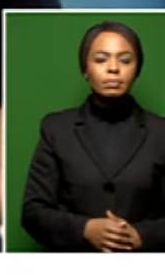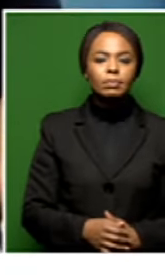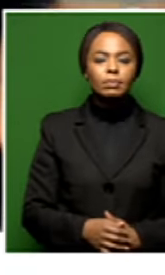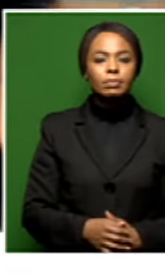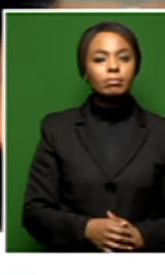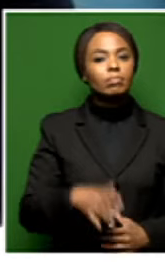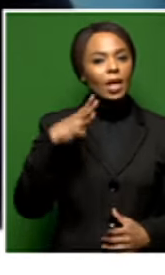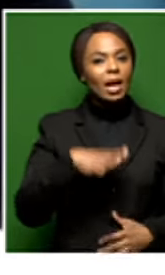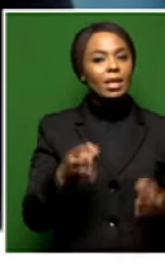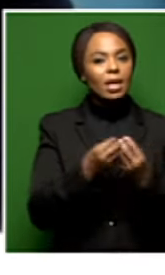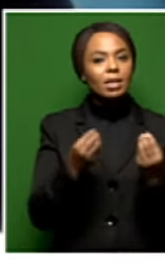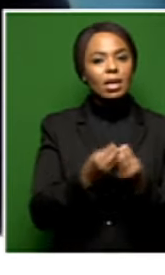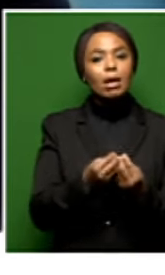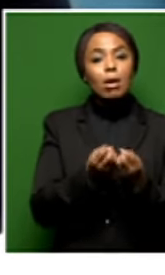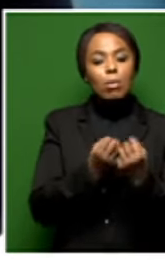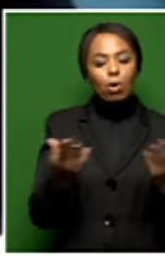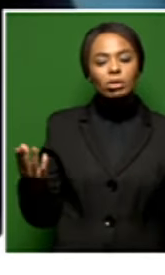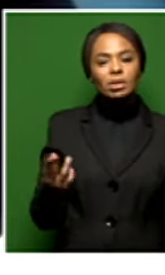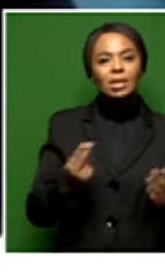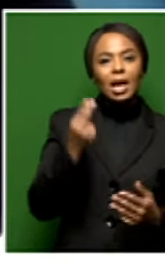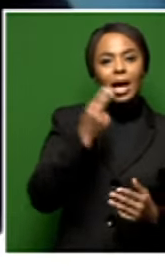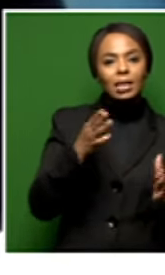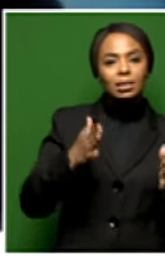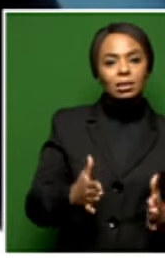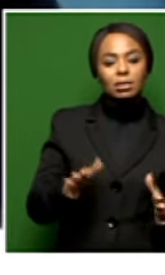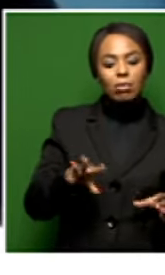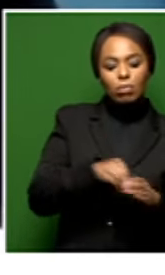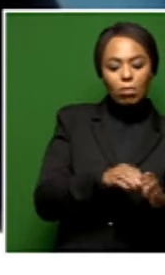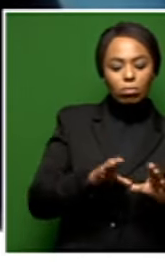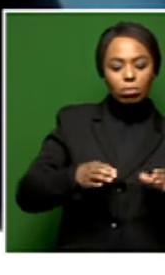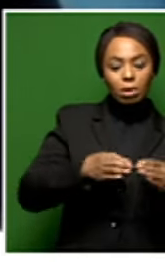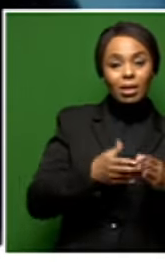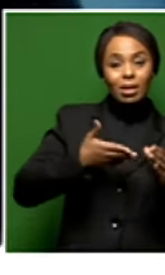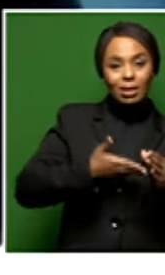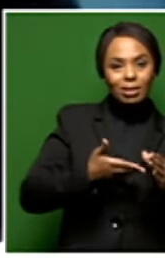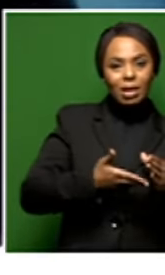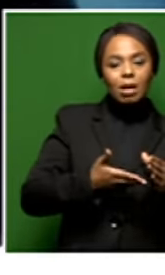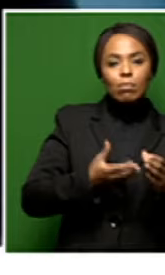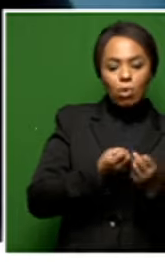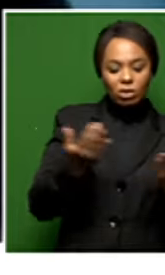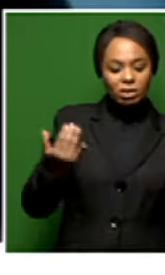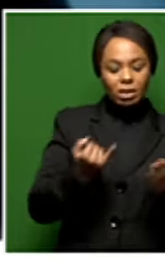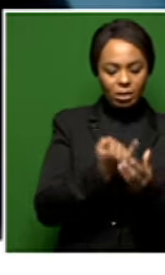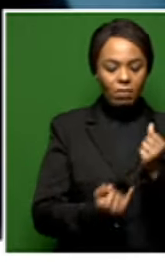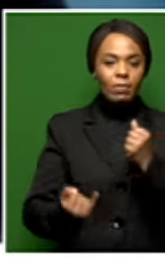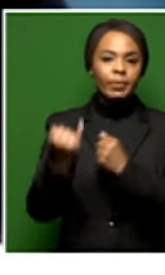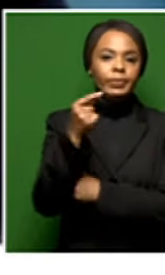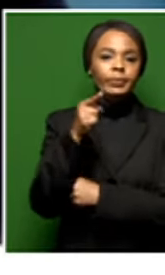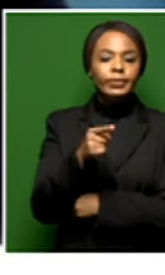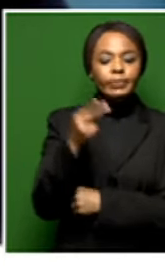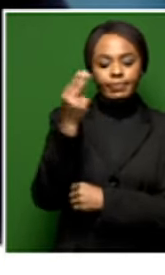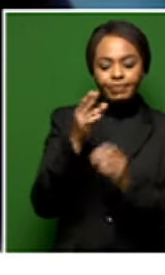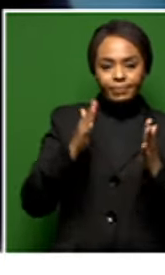with all the artists that are featured on this show is that they are all independent artists. You know.